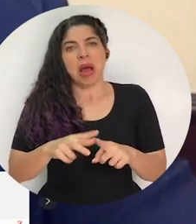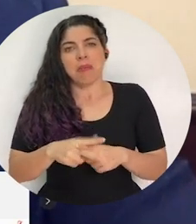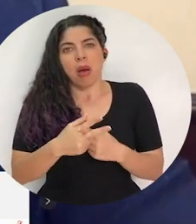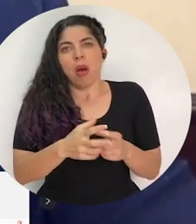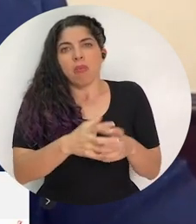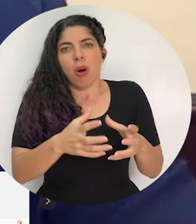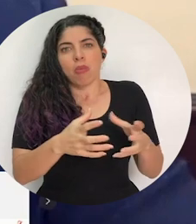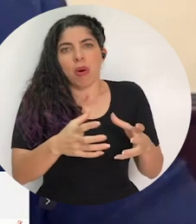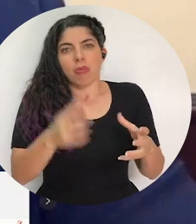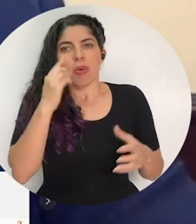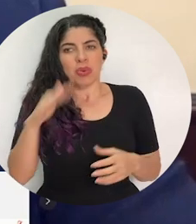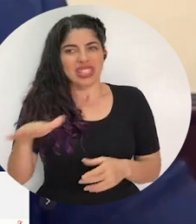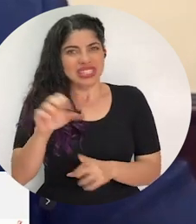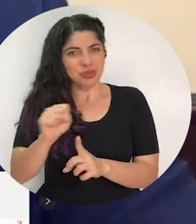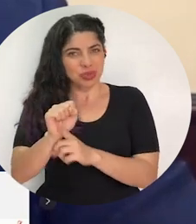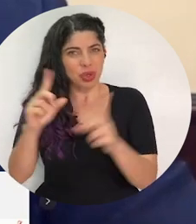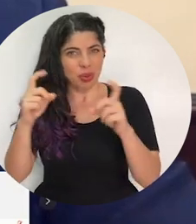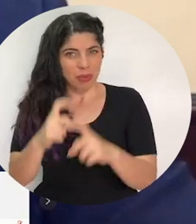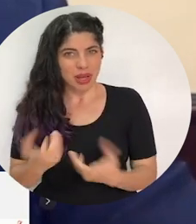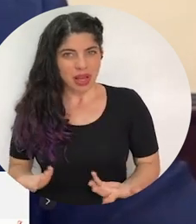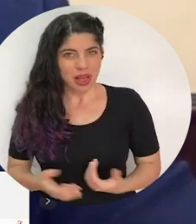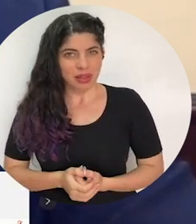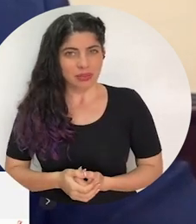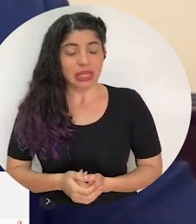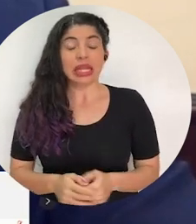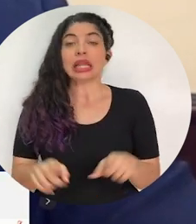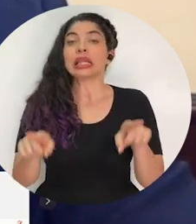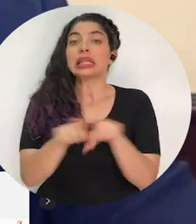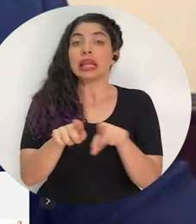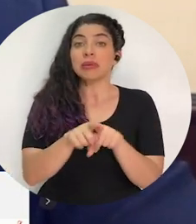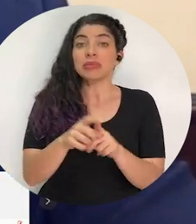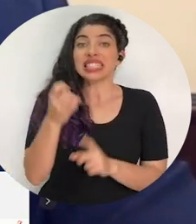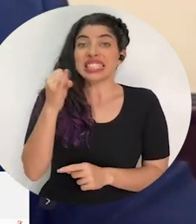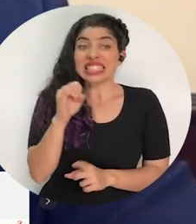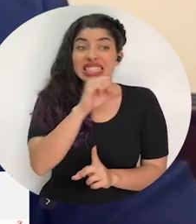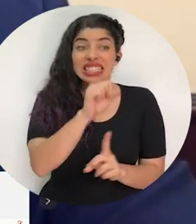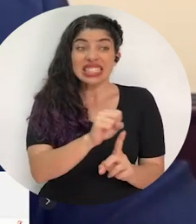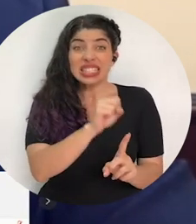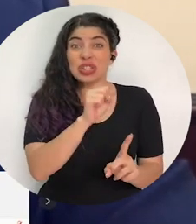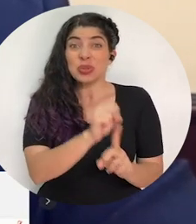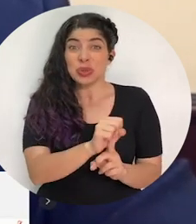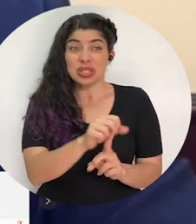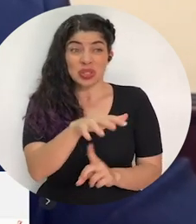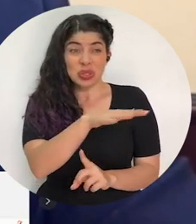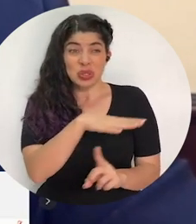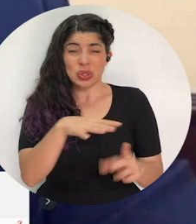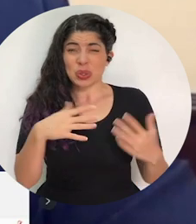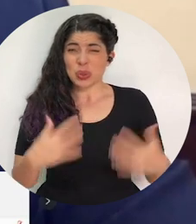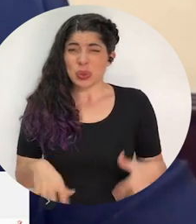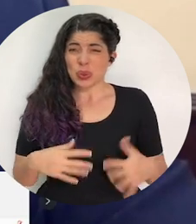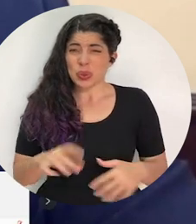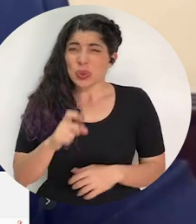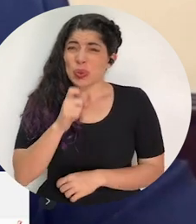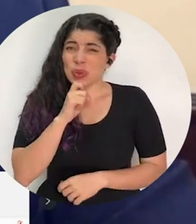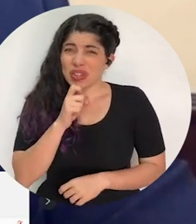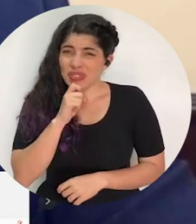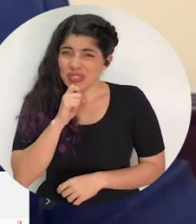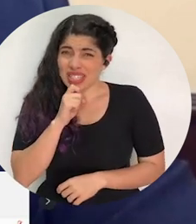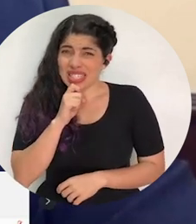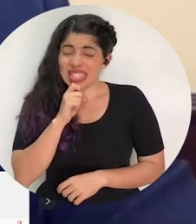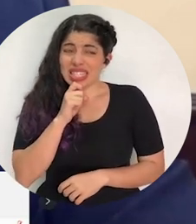way in this complex situation. And also, if the situation is so